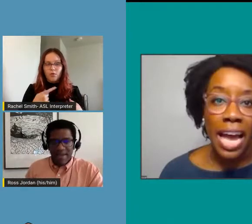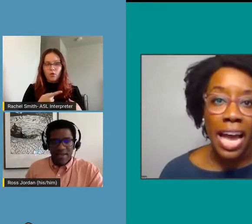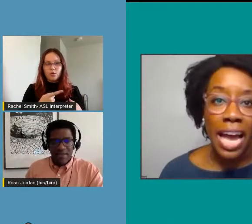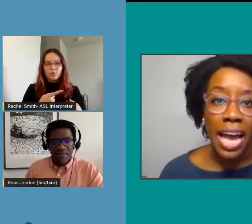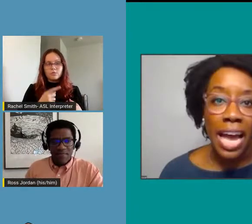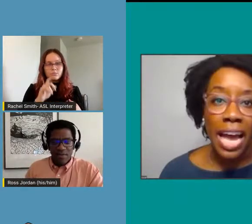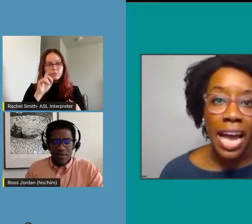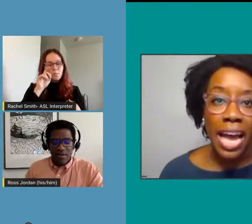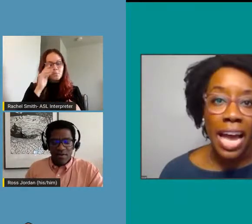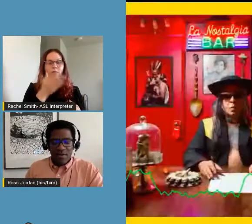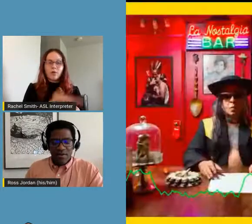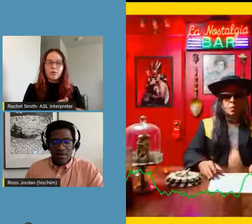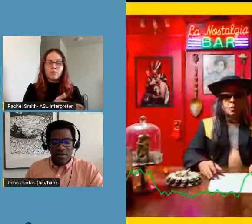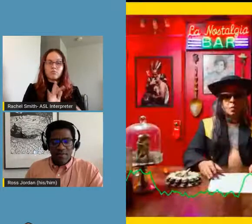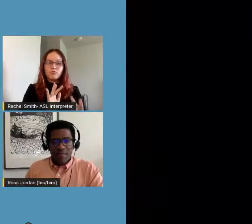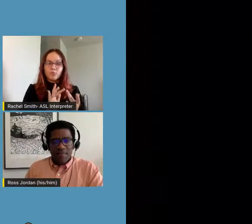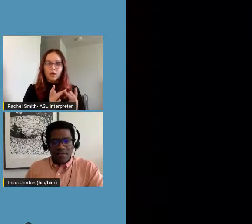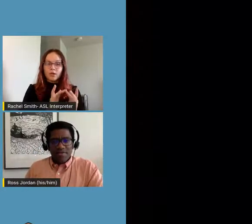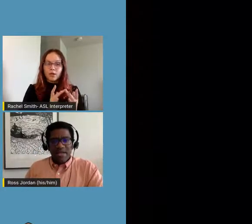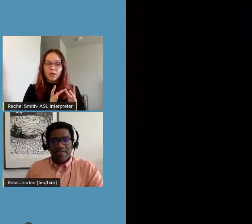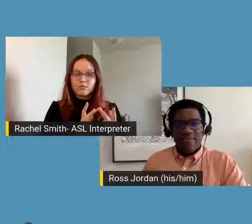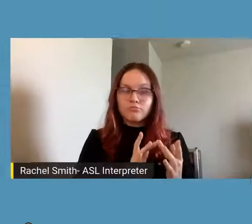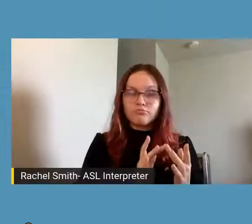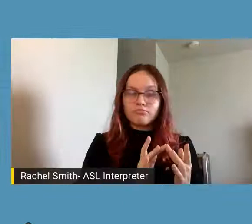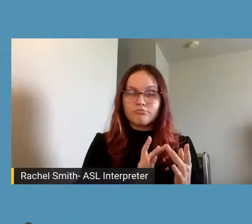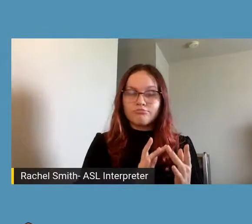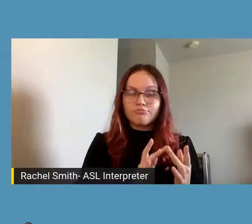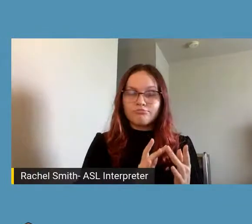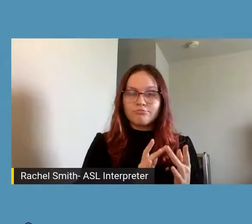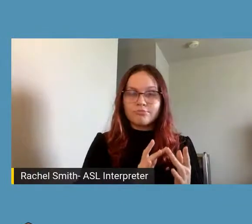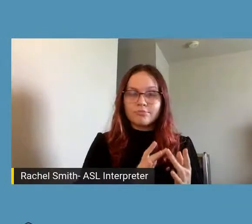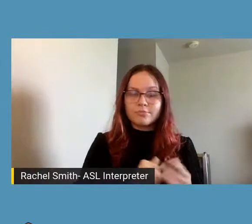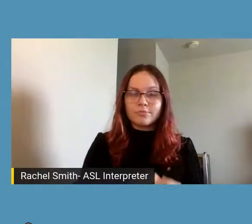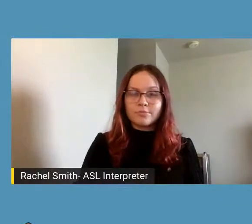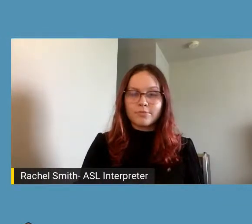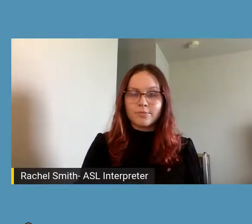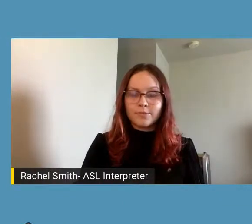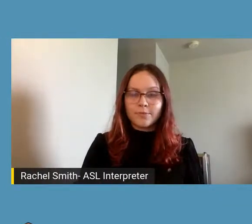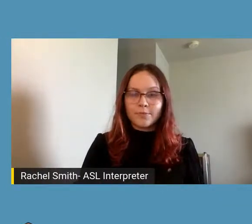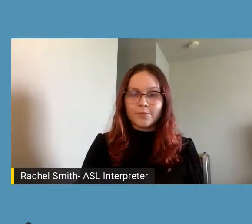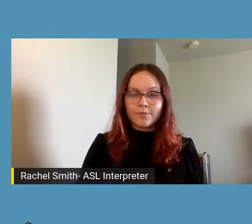own campaigning. So that was kind of